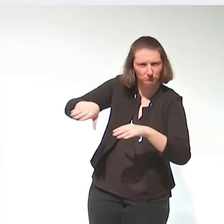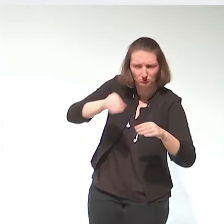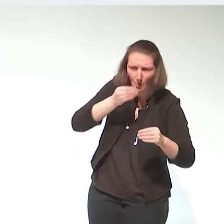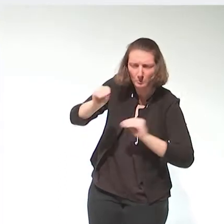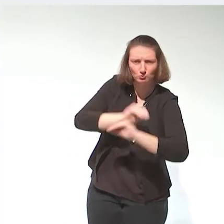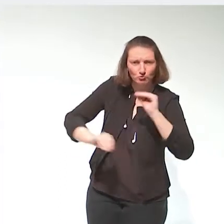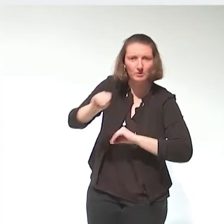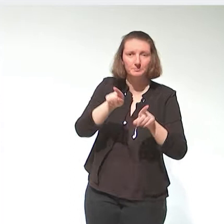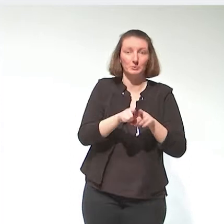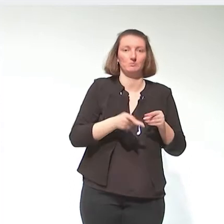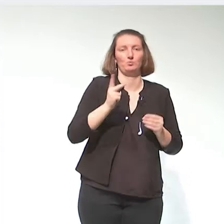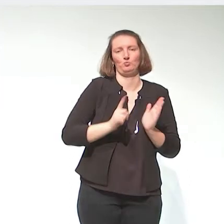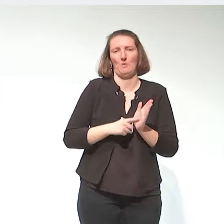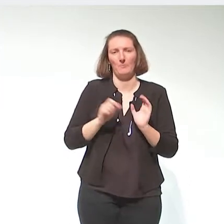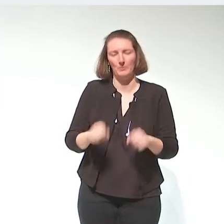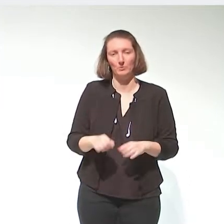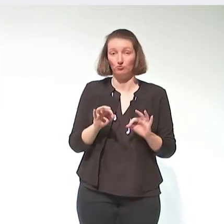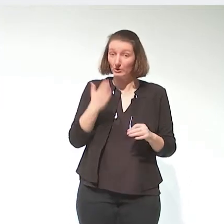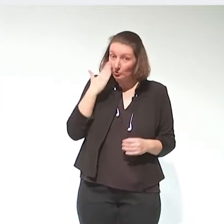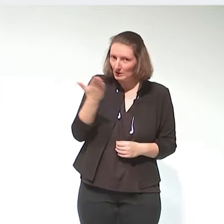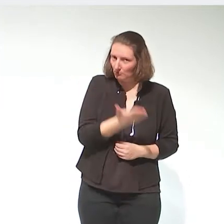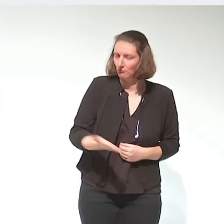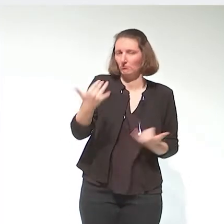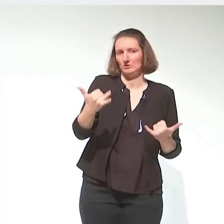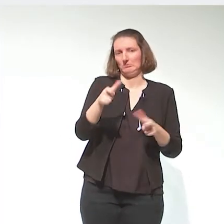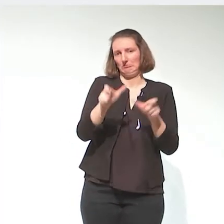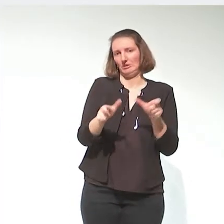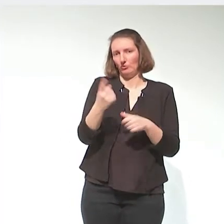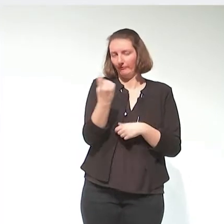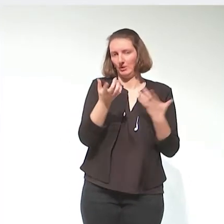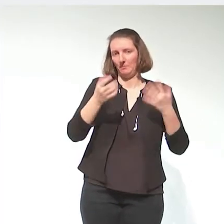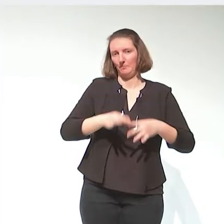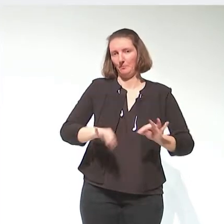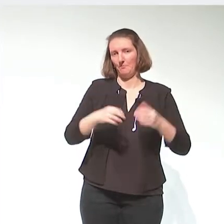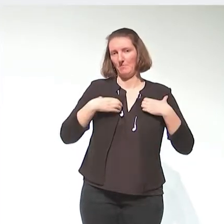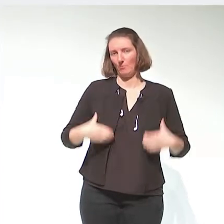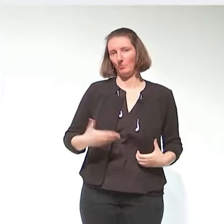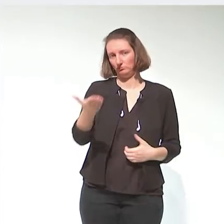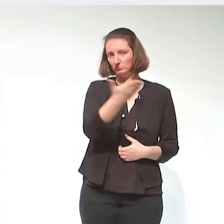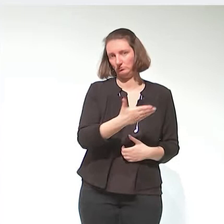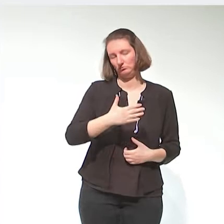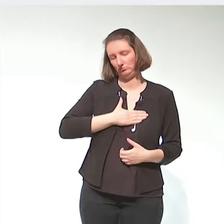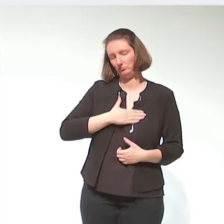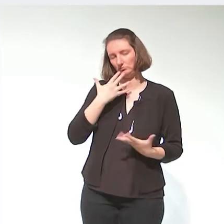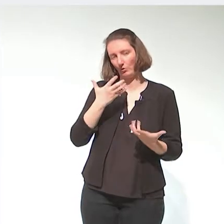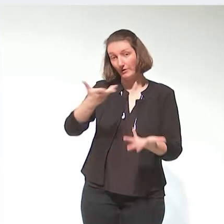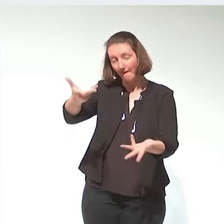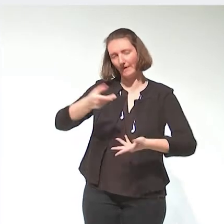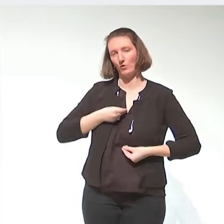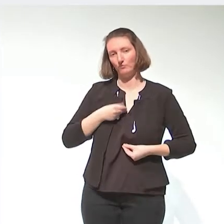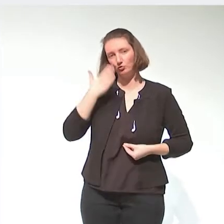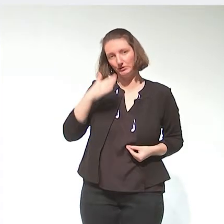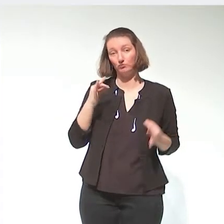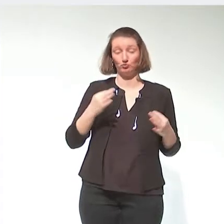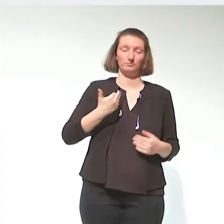them with as much assistance as we can. And I know that everybody here, all EU members, will want to provide them with